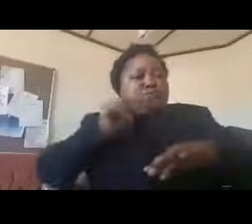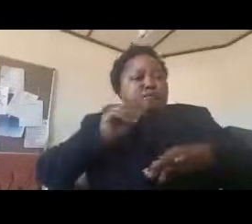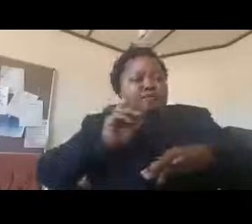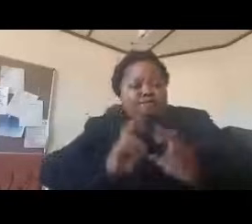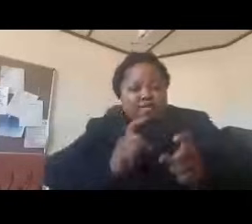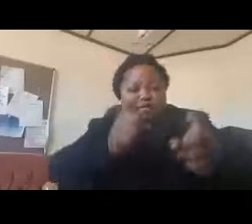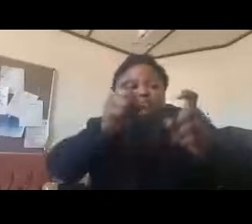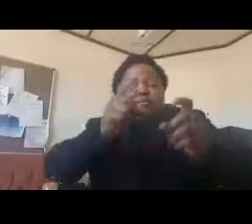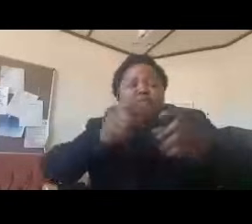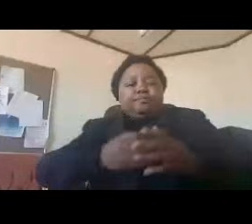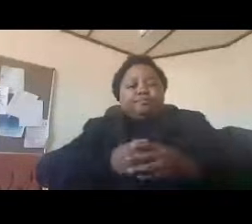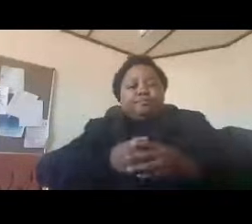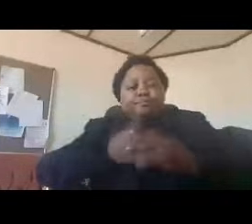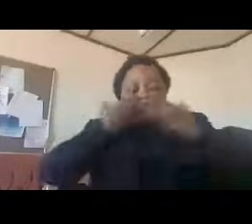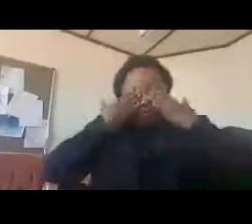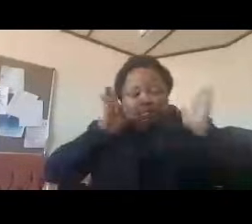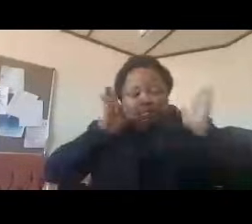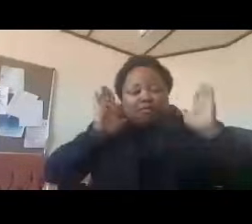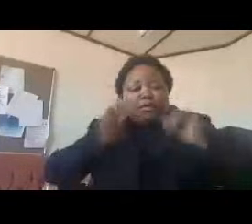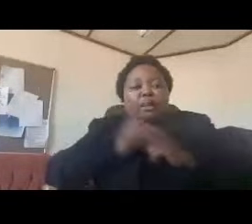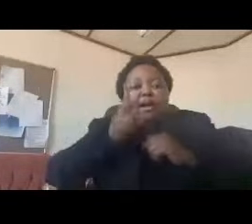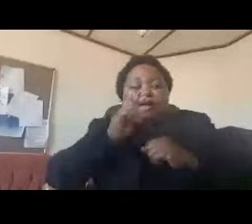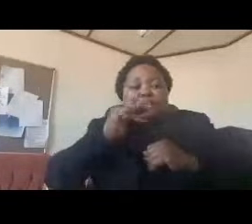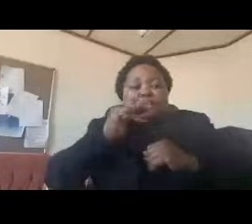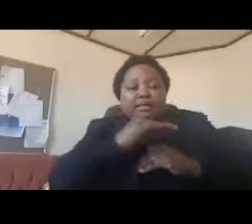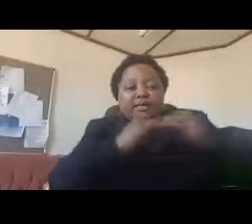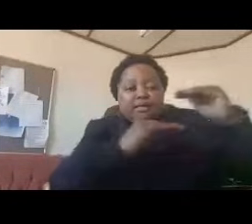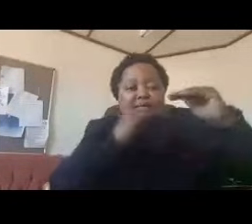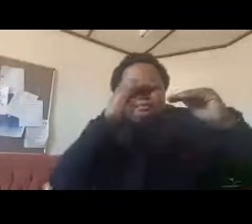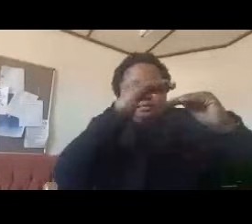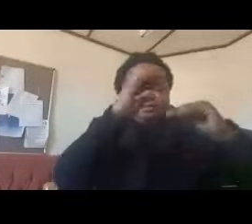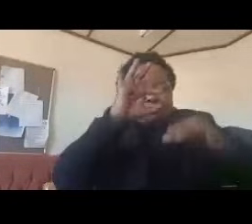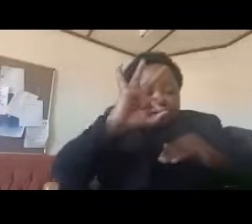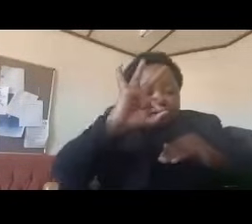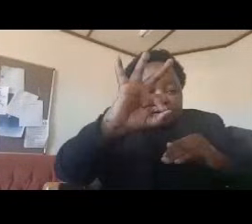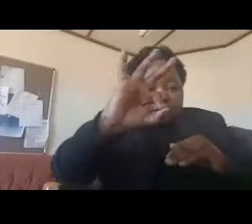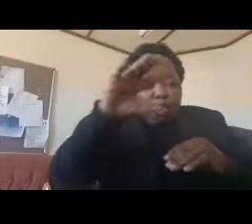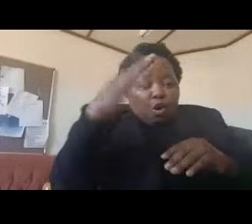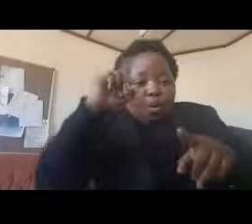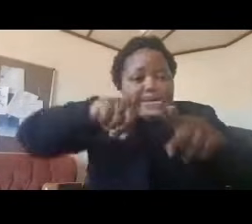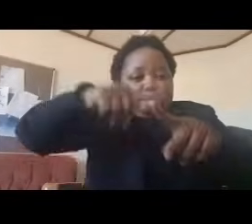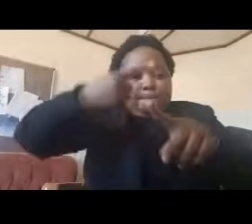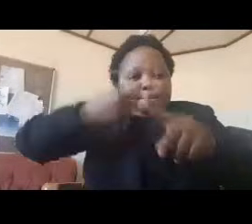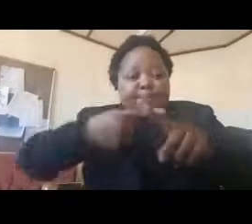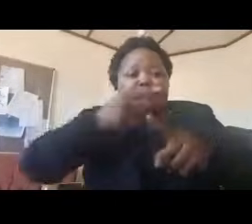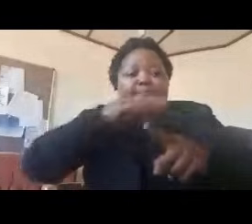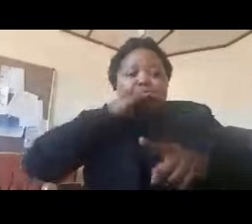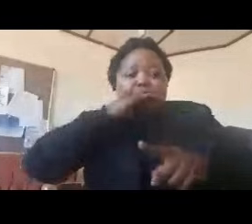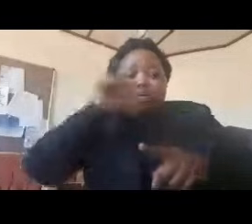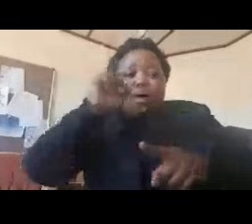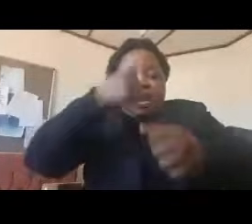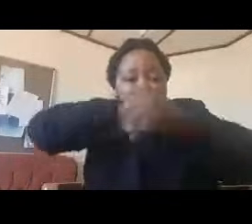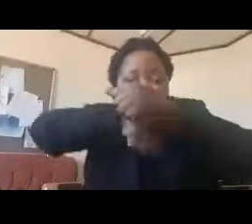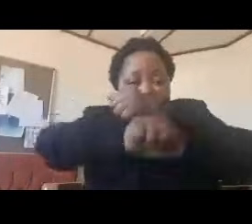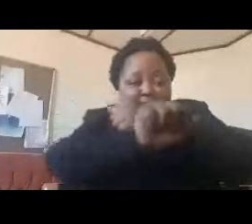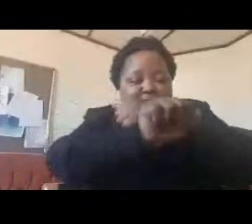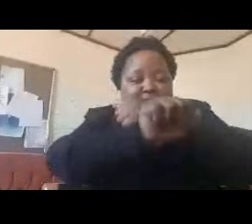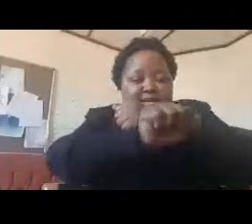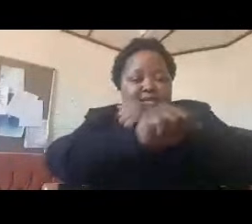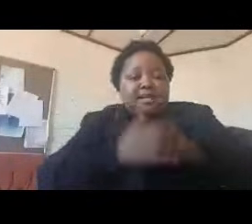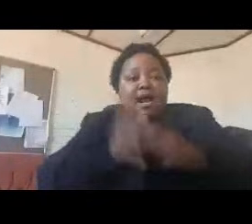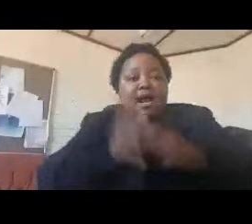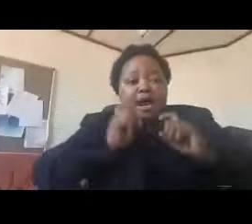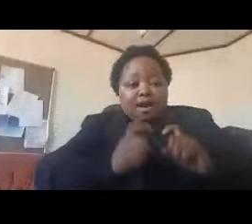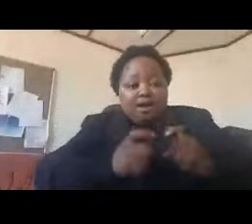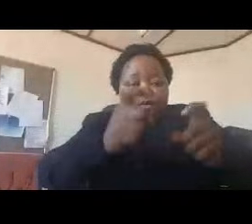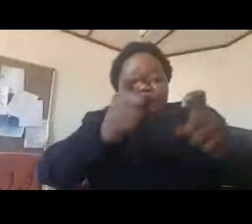Step 3, or another example, will be action, the rapid response team. The